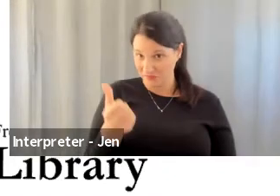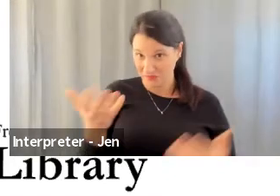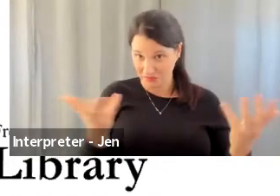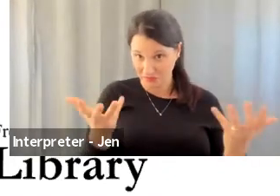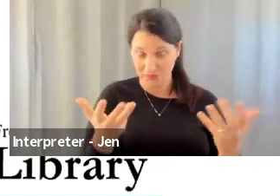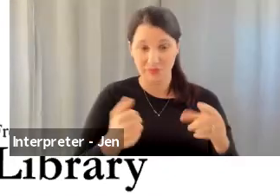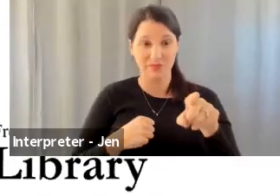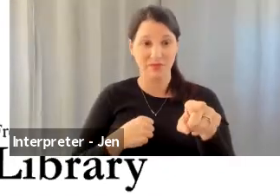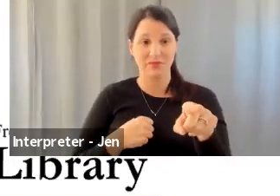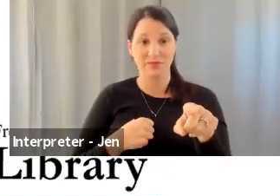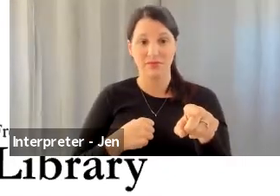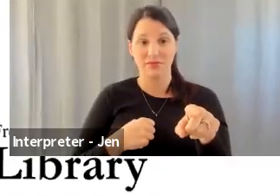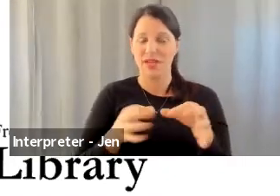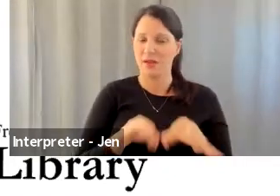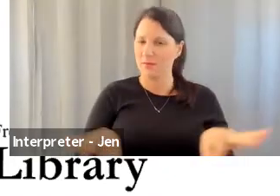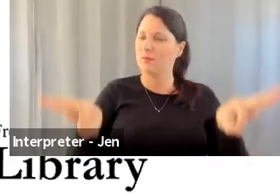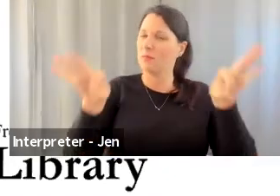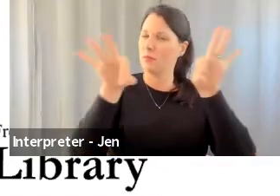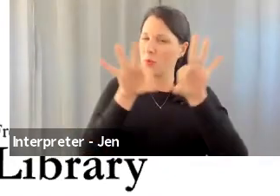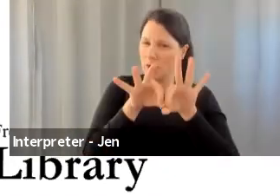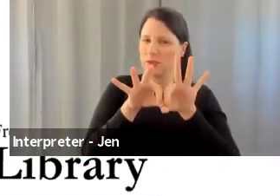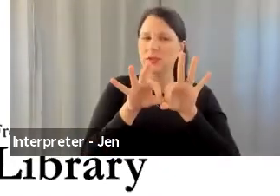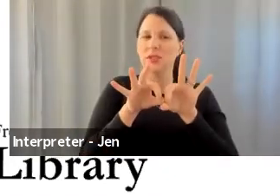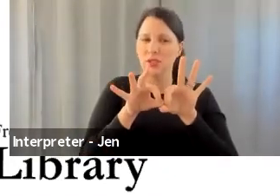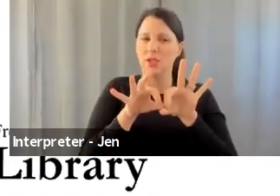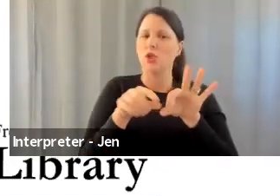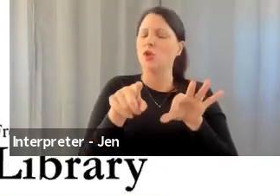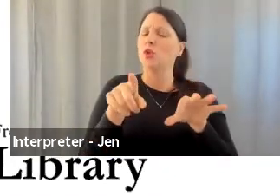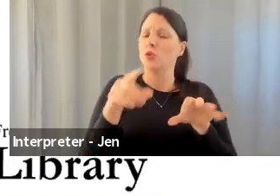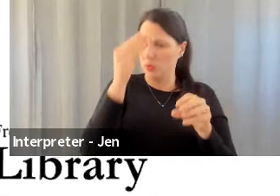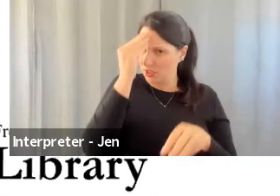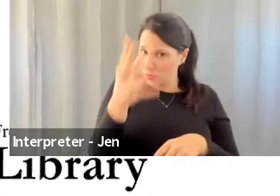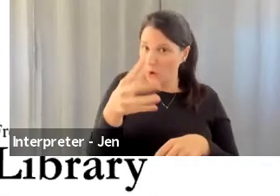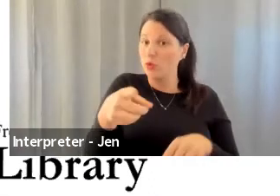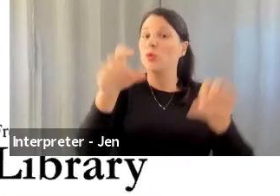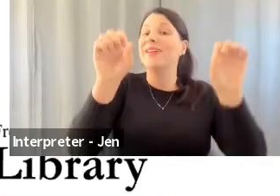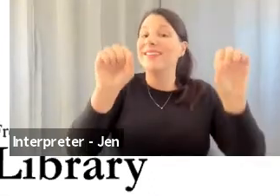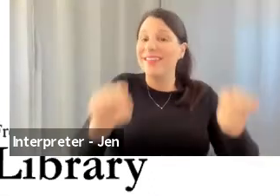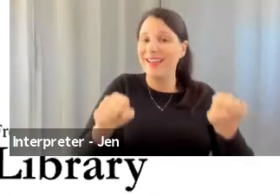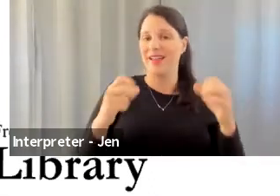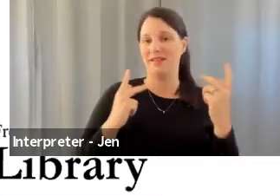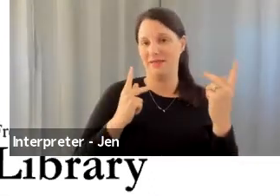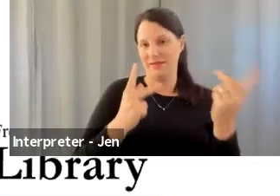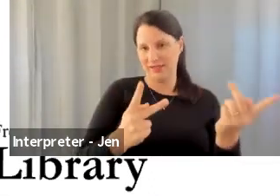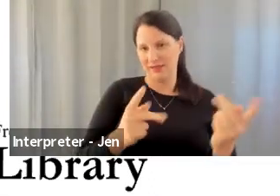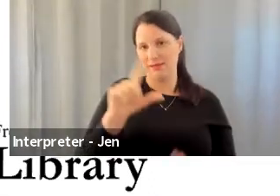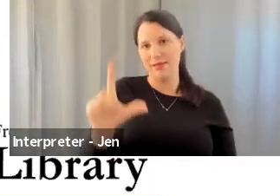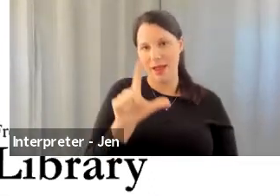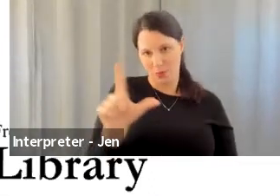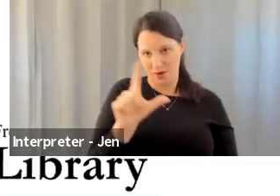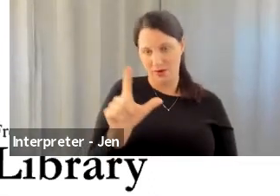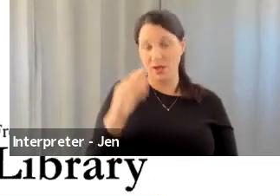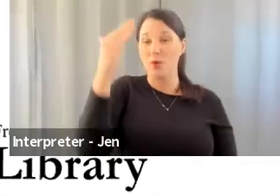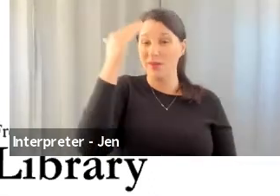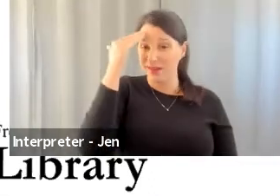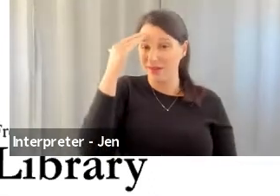one important thing that we are doing is that you can come visit the library. So we know there are restrictions